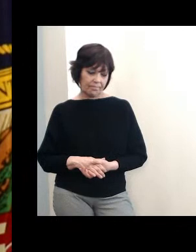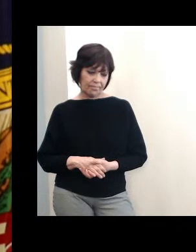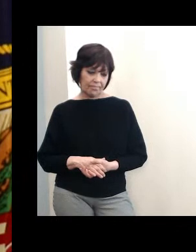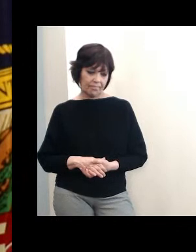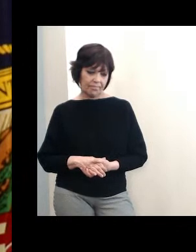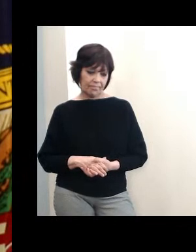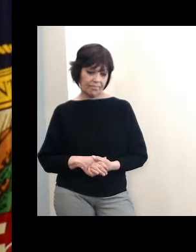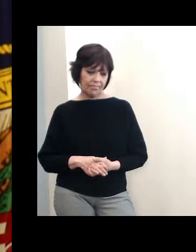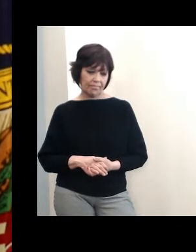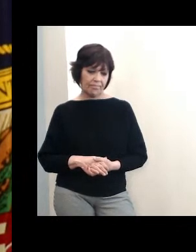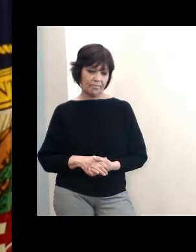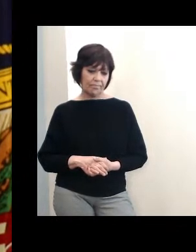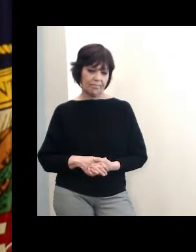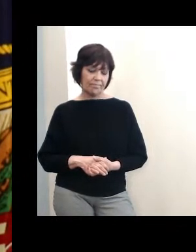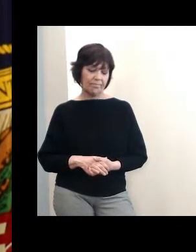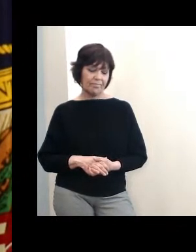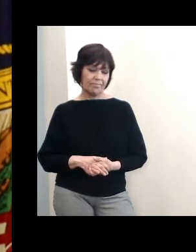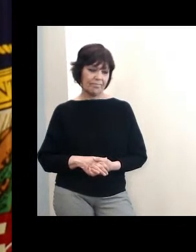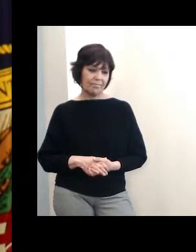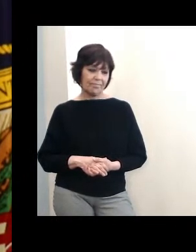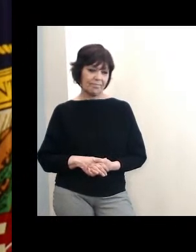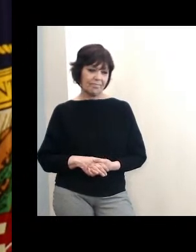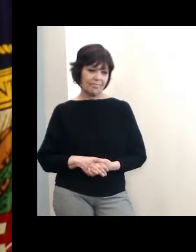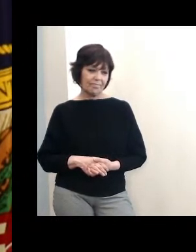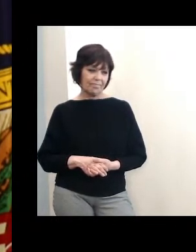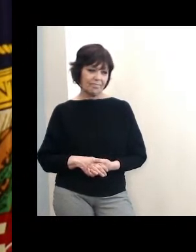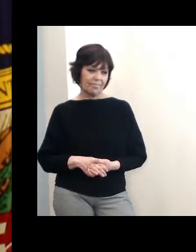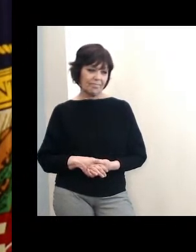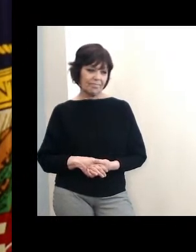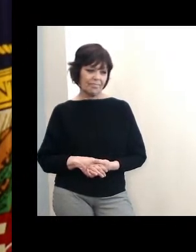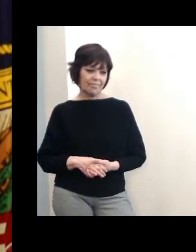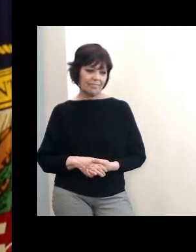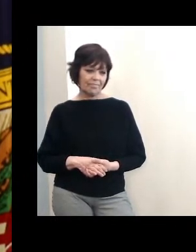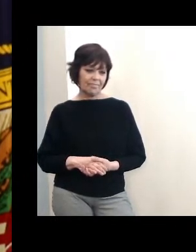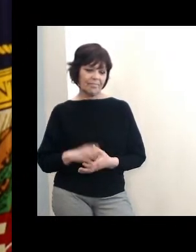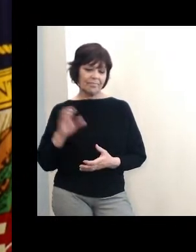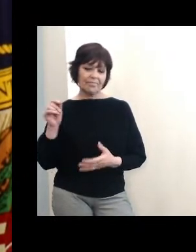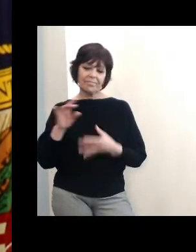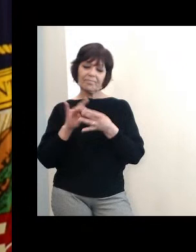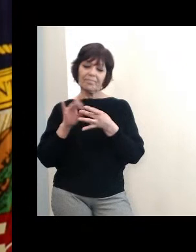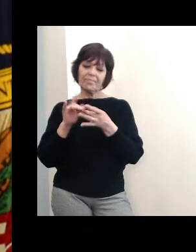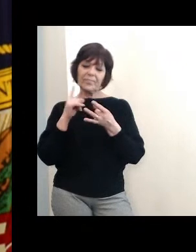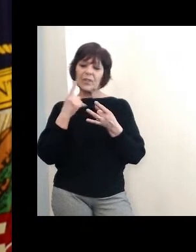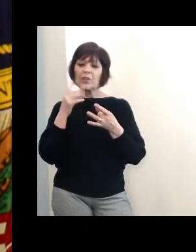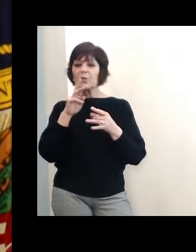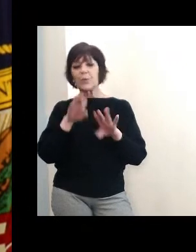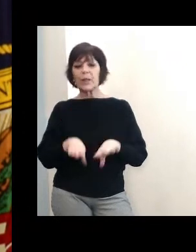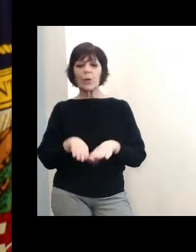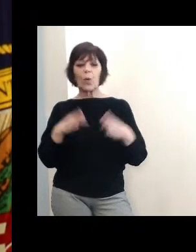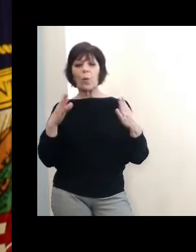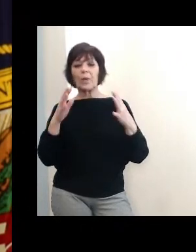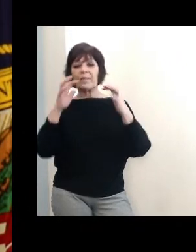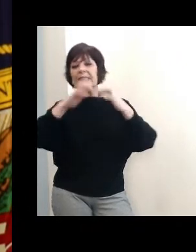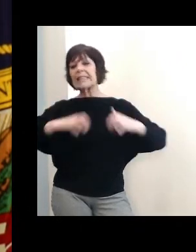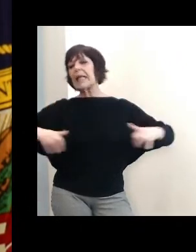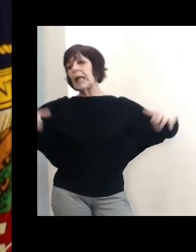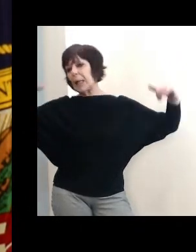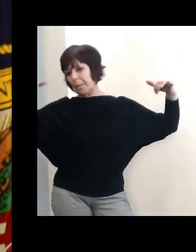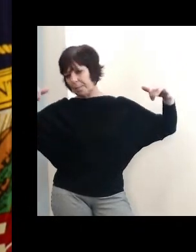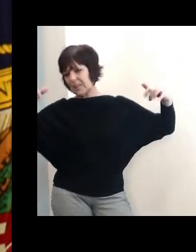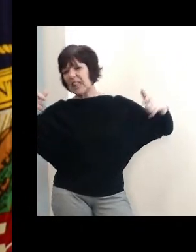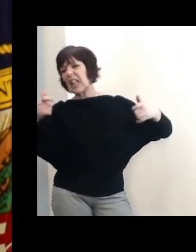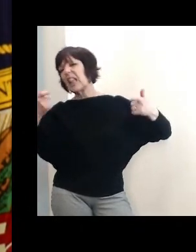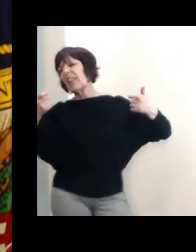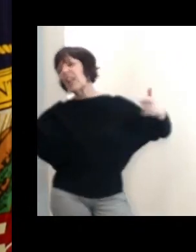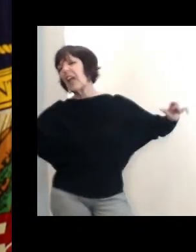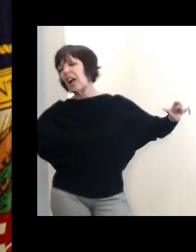Any more questions? Yeah, can you talk? Yep. Can you talk about the reopening rather, of stadiums and large arenas? The venues are